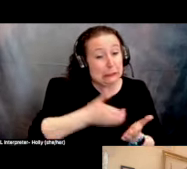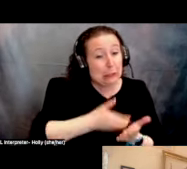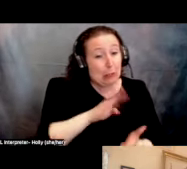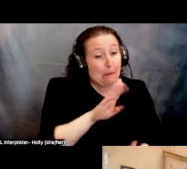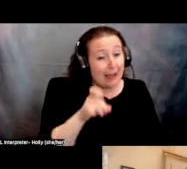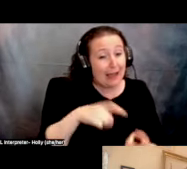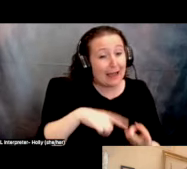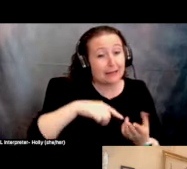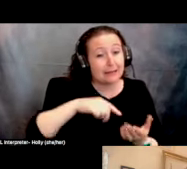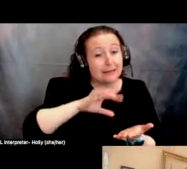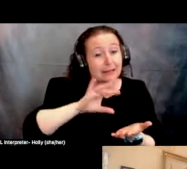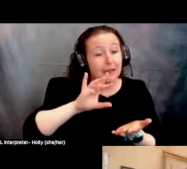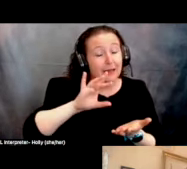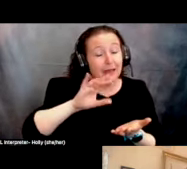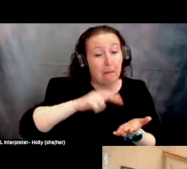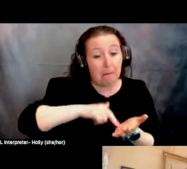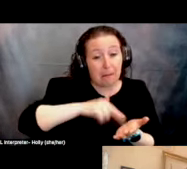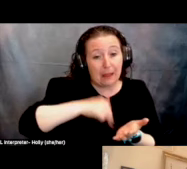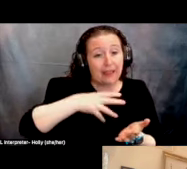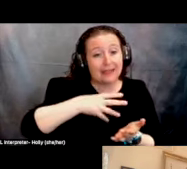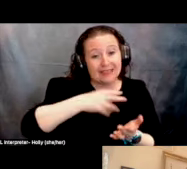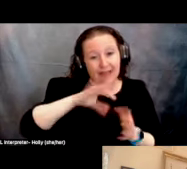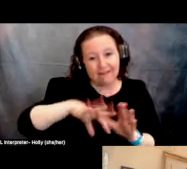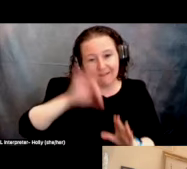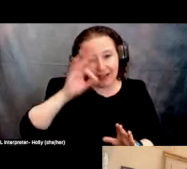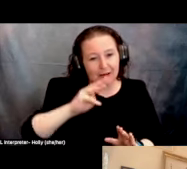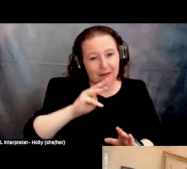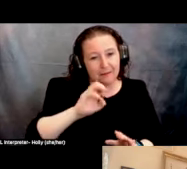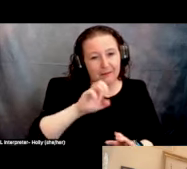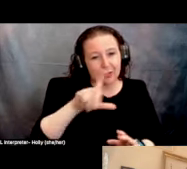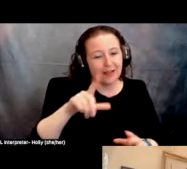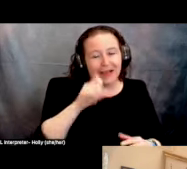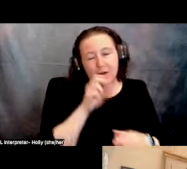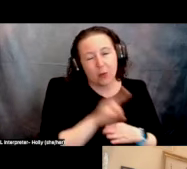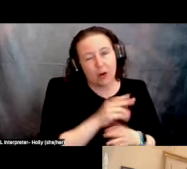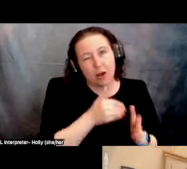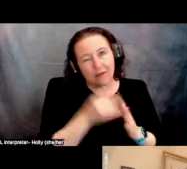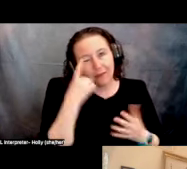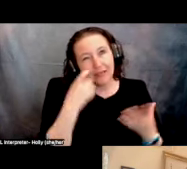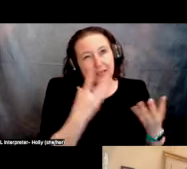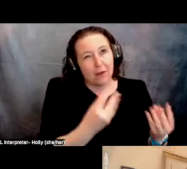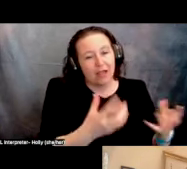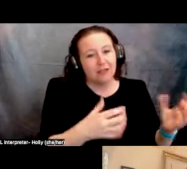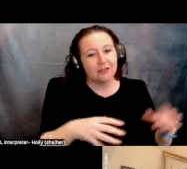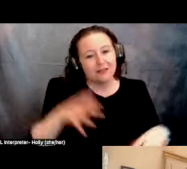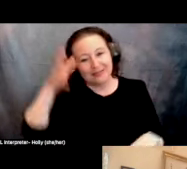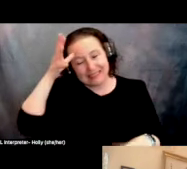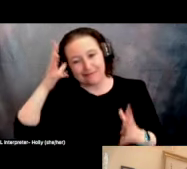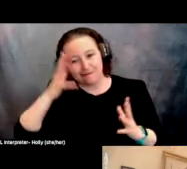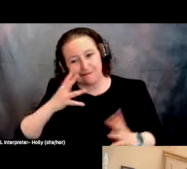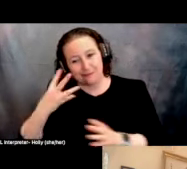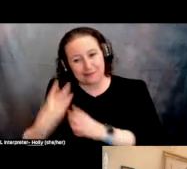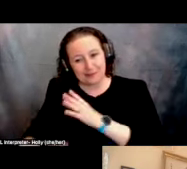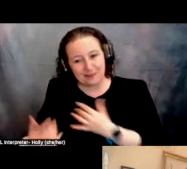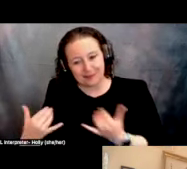found materials. I don't wear it as much now at Comic Cons because it's so fragile. And my father, unfortunately, is no longer with us, but it's something with him